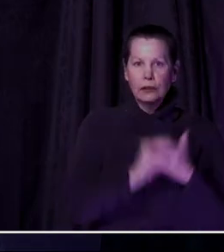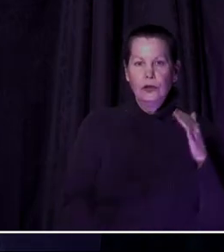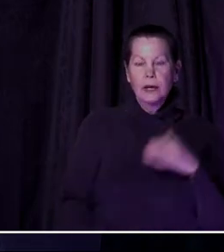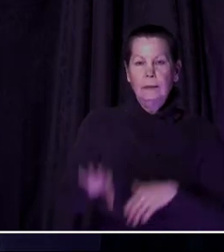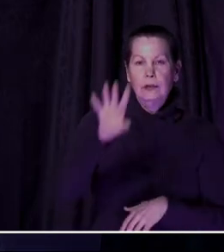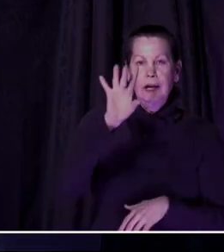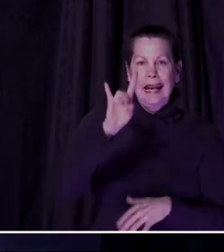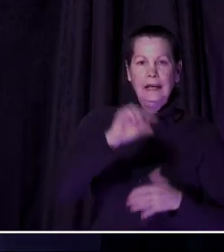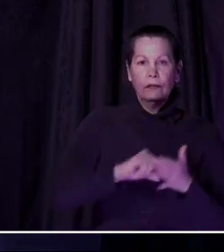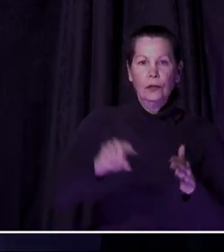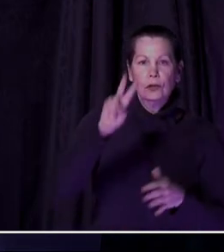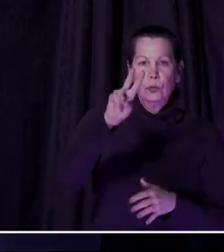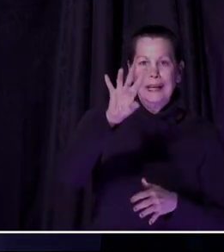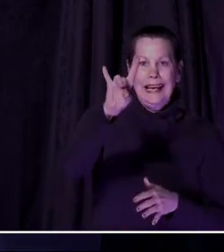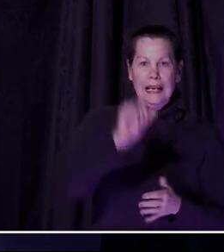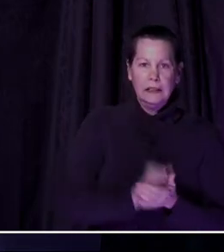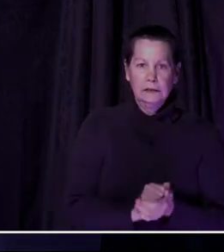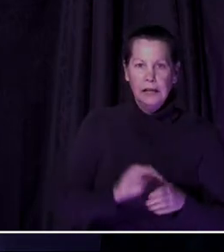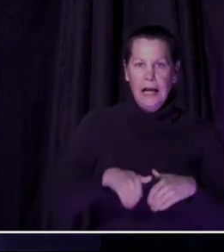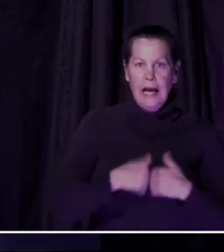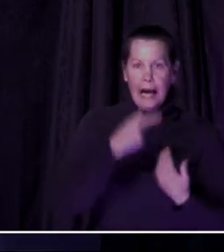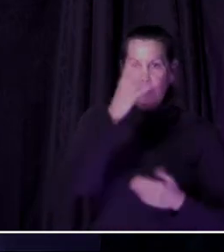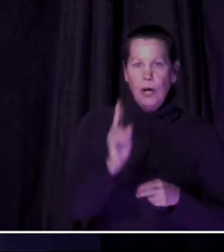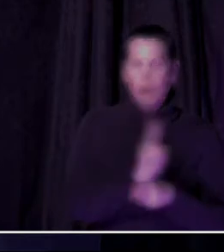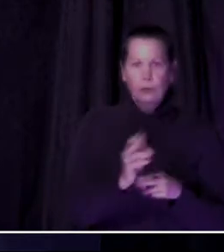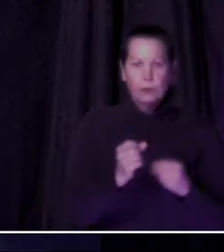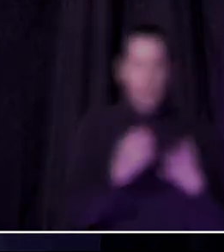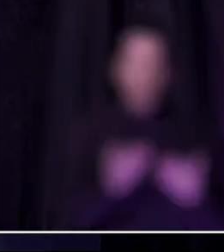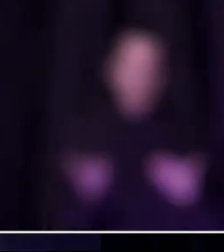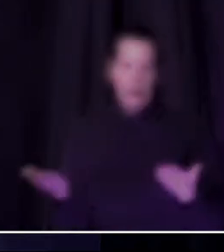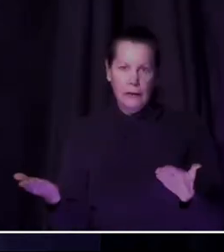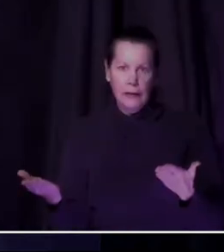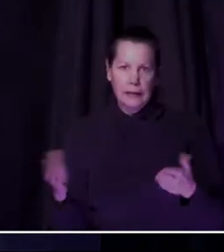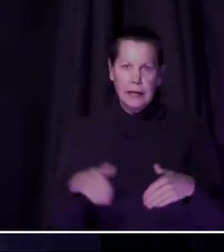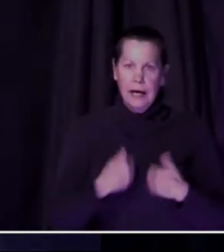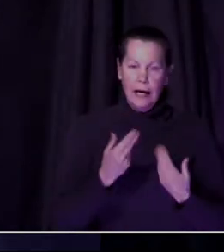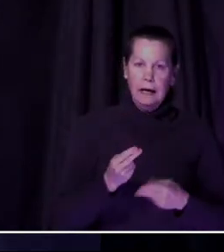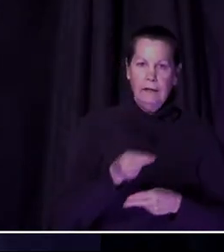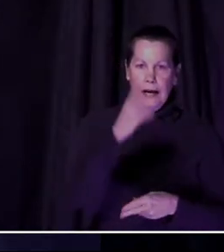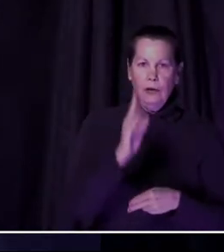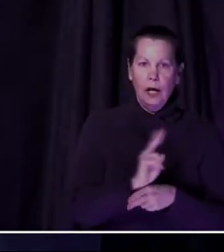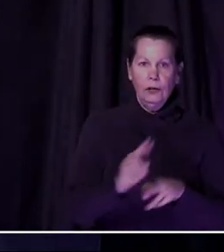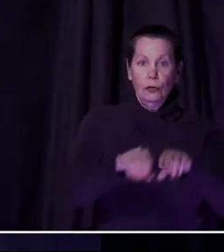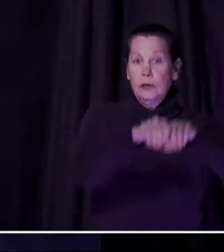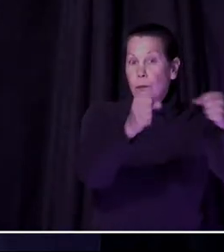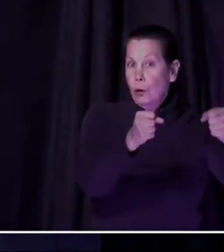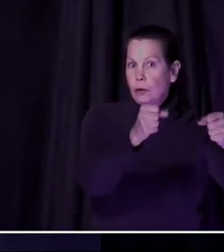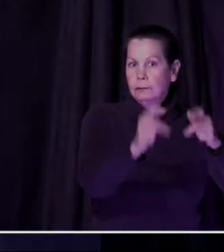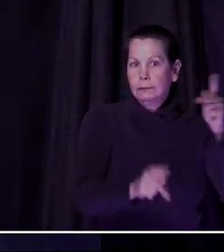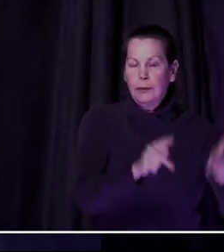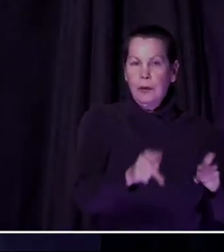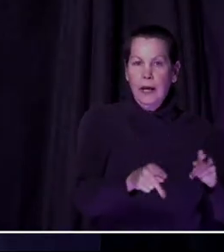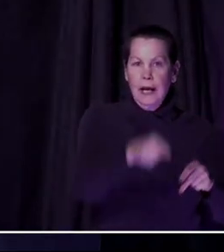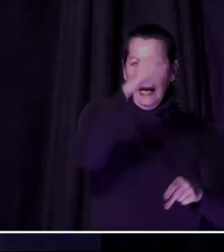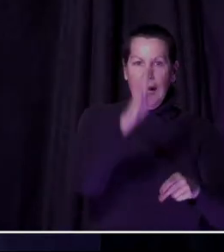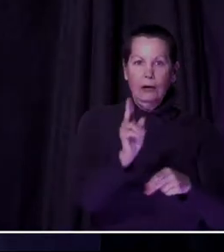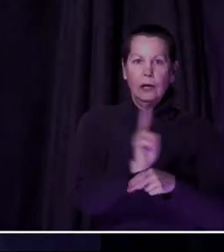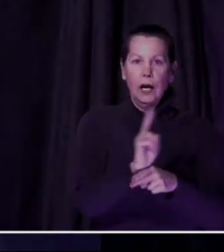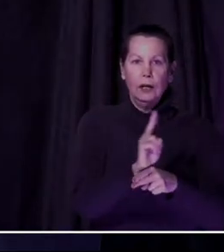8:28, and how God uses so many things, of how God uses the broken, of how God uses